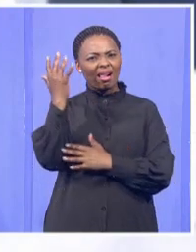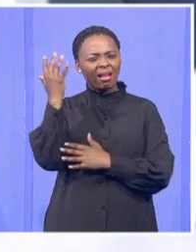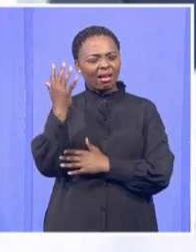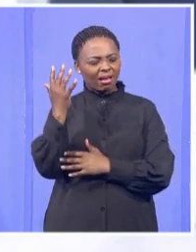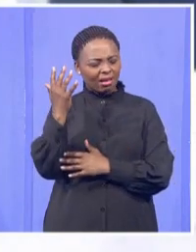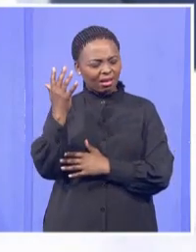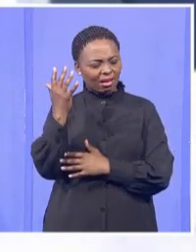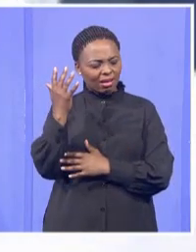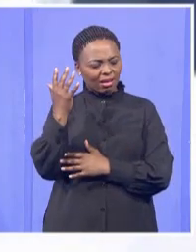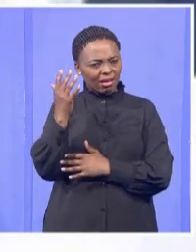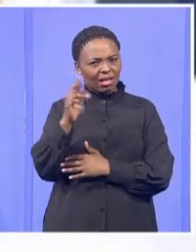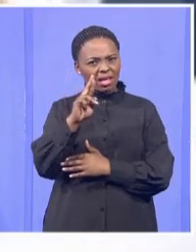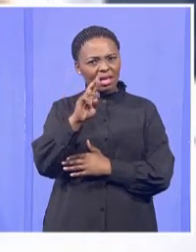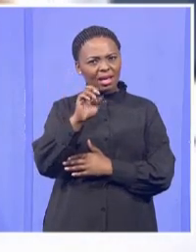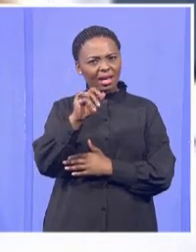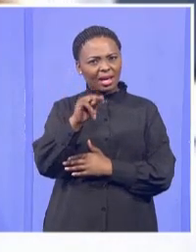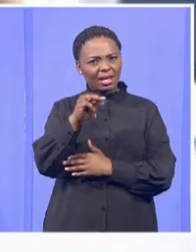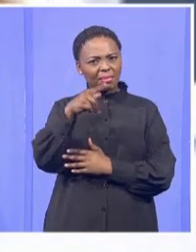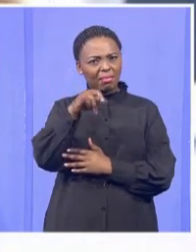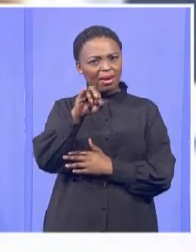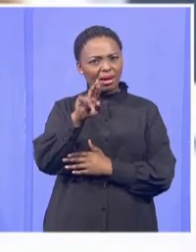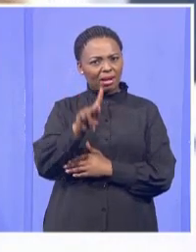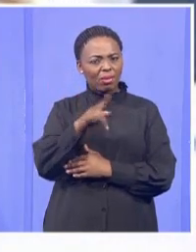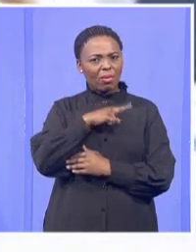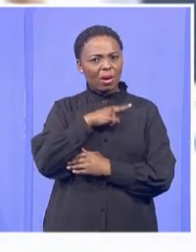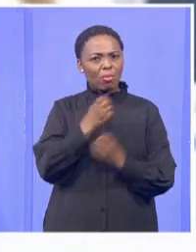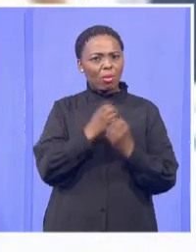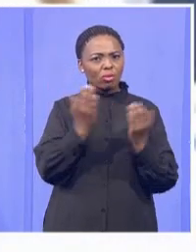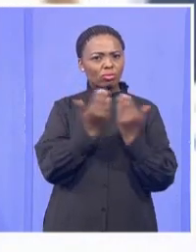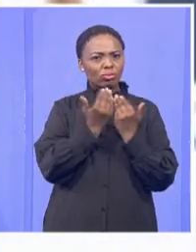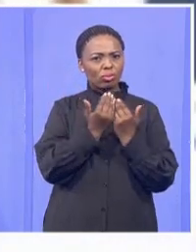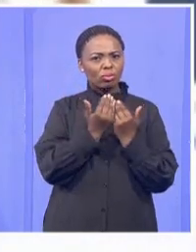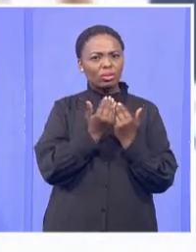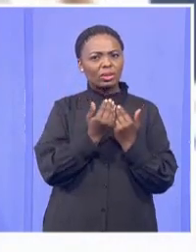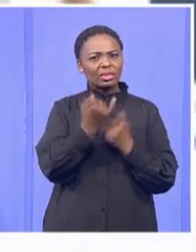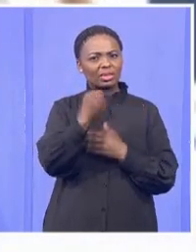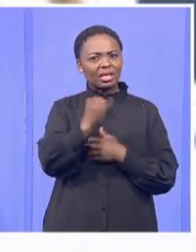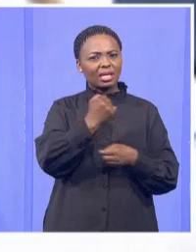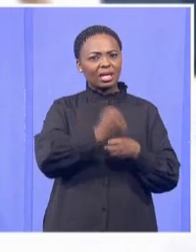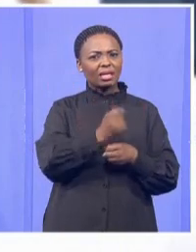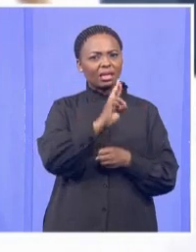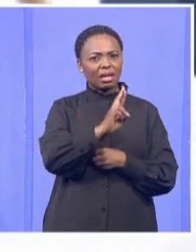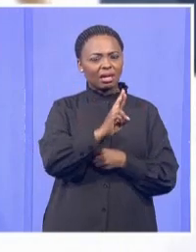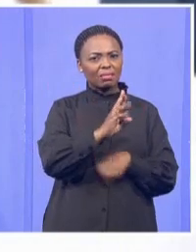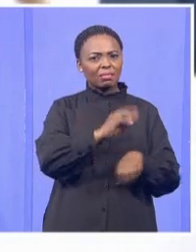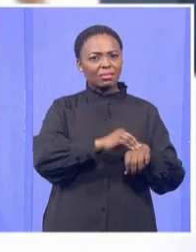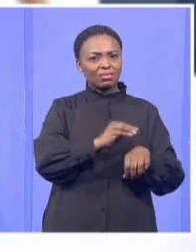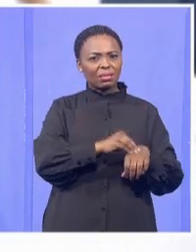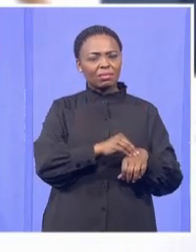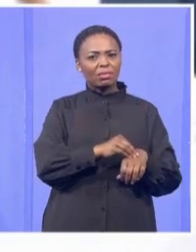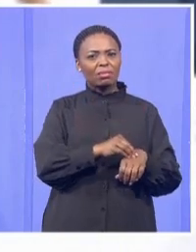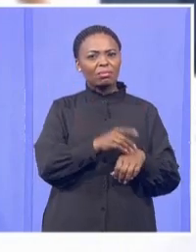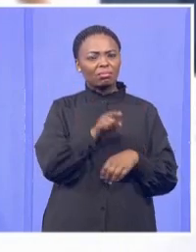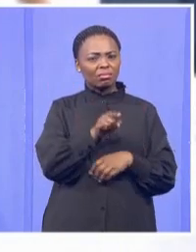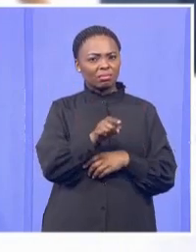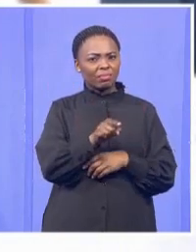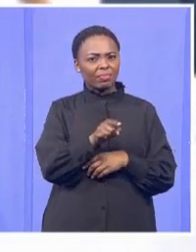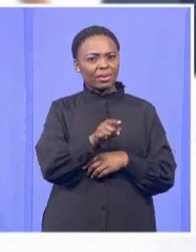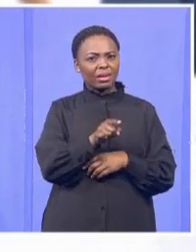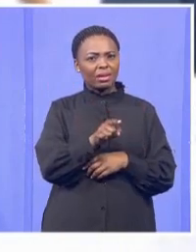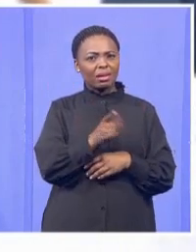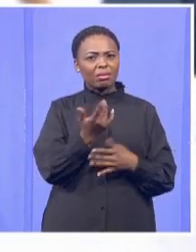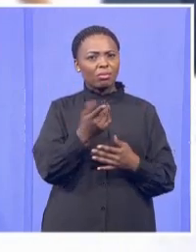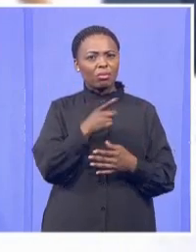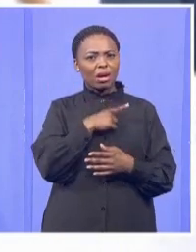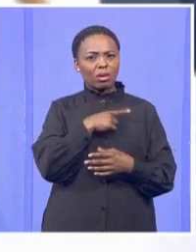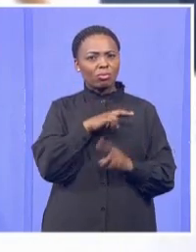these schools still have grade R's. We've got parents who took their kids in preparation for grade 1, and they are not guaranteed